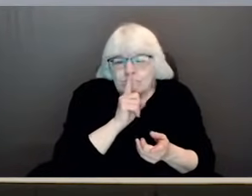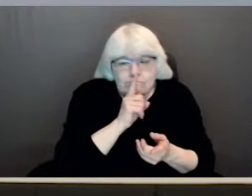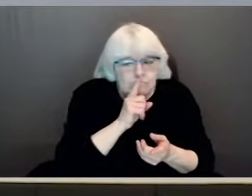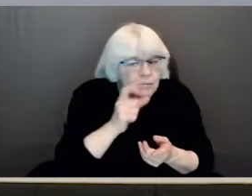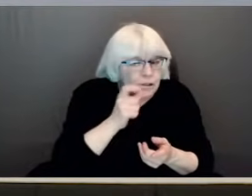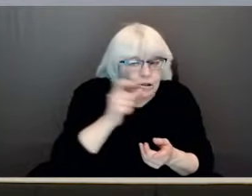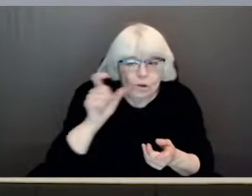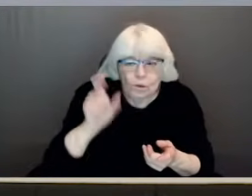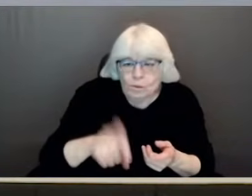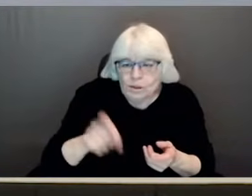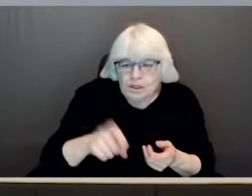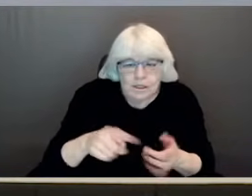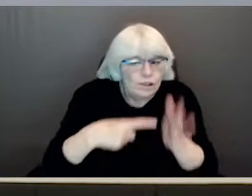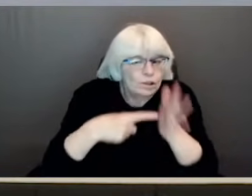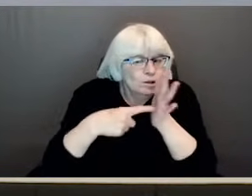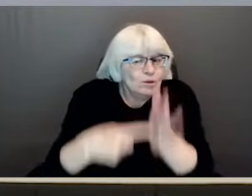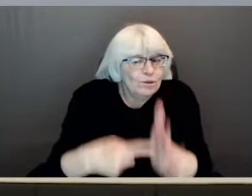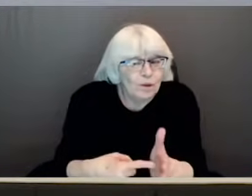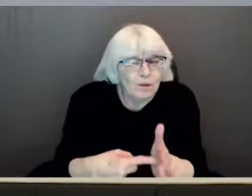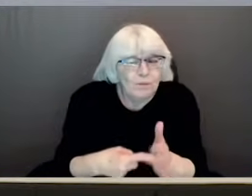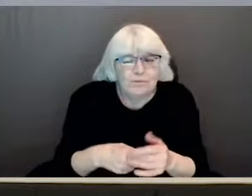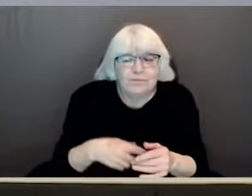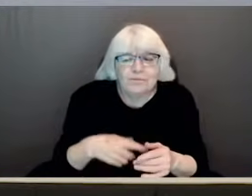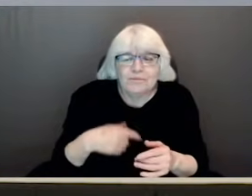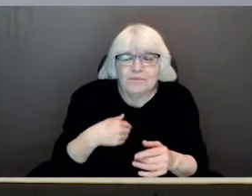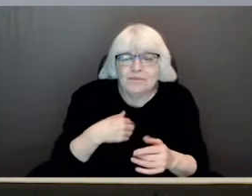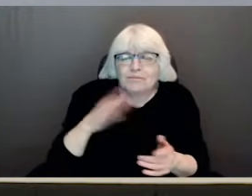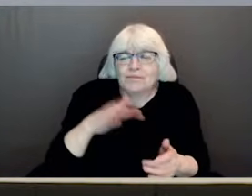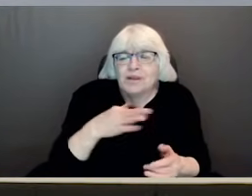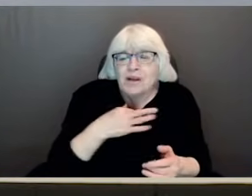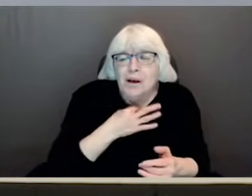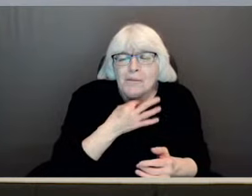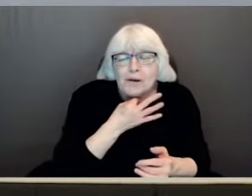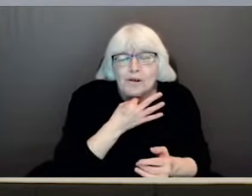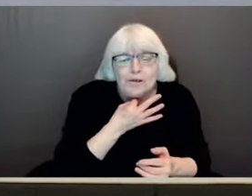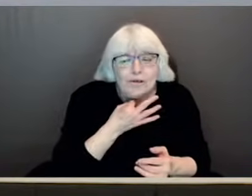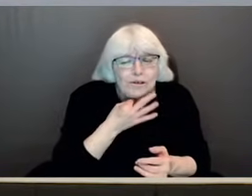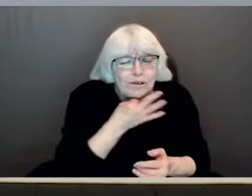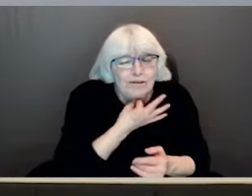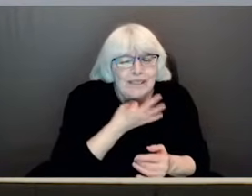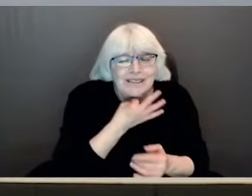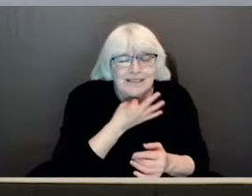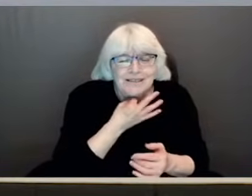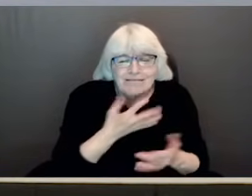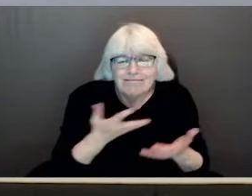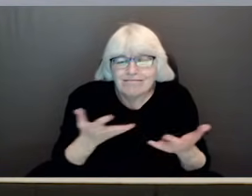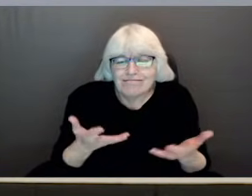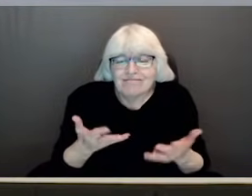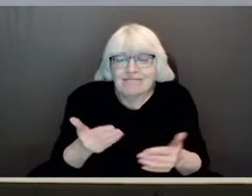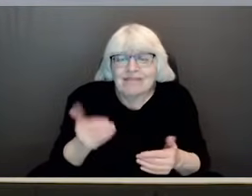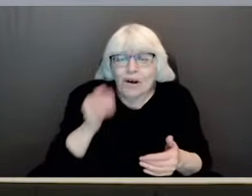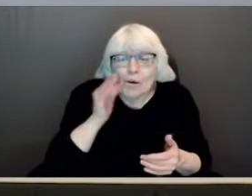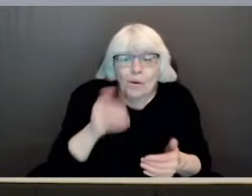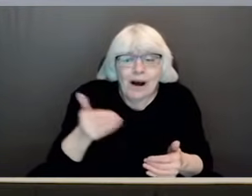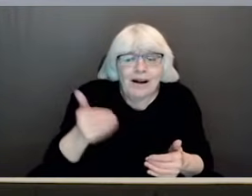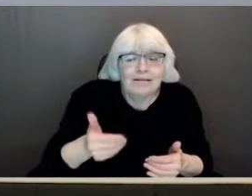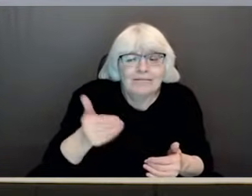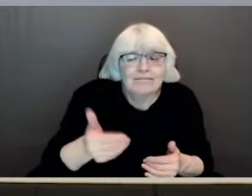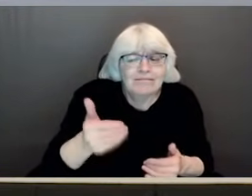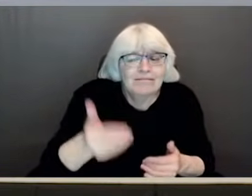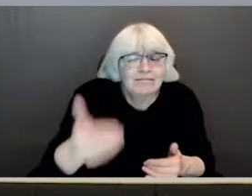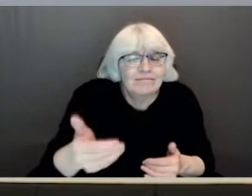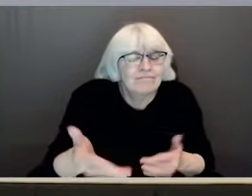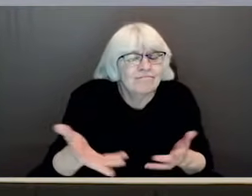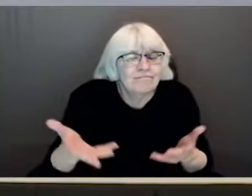public is curious about where we're going and what it's going to take to lift the public health emergency. Our case count